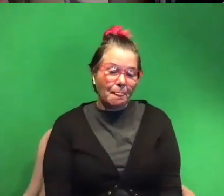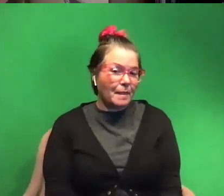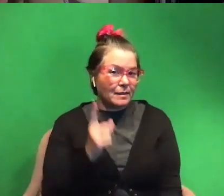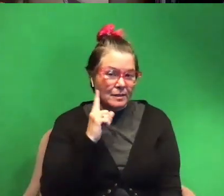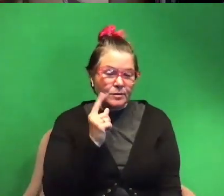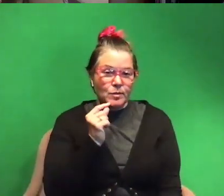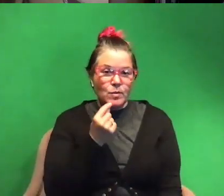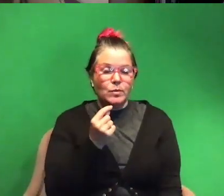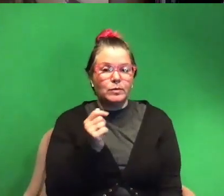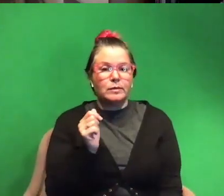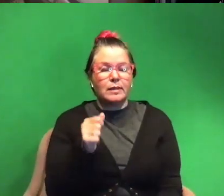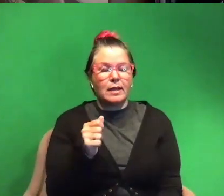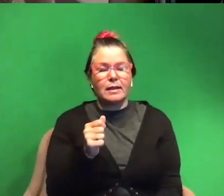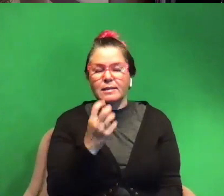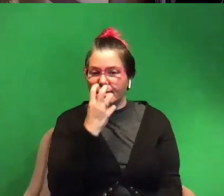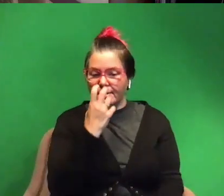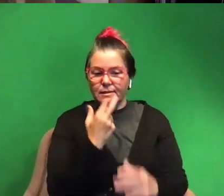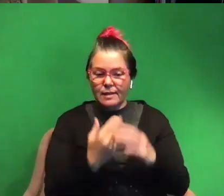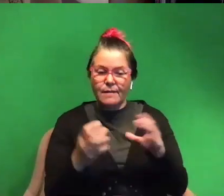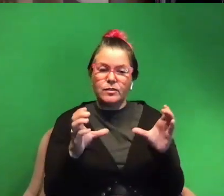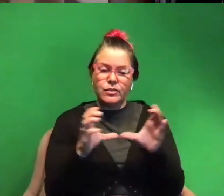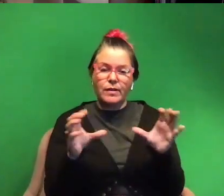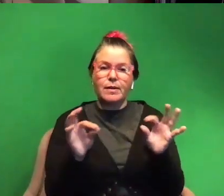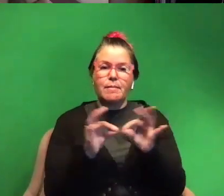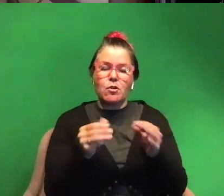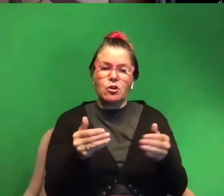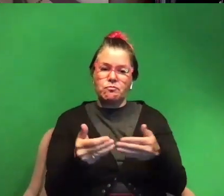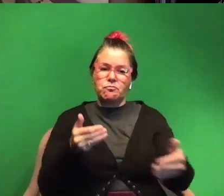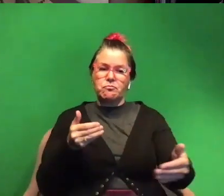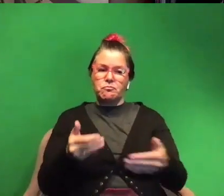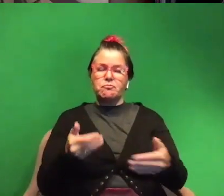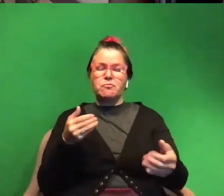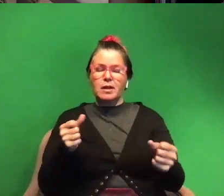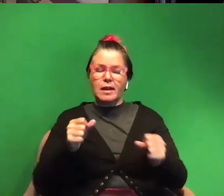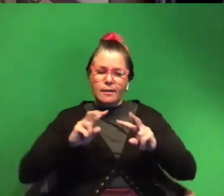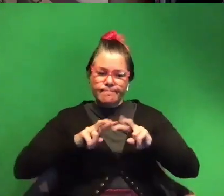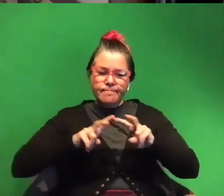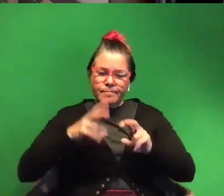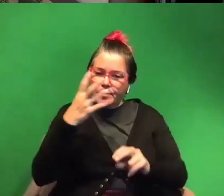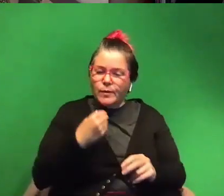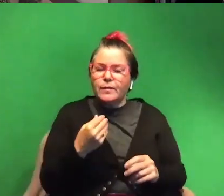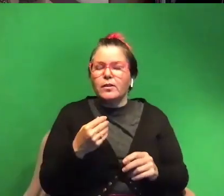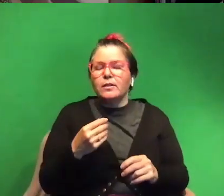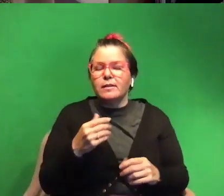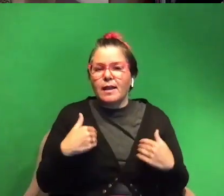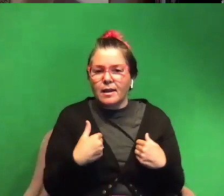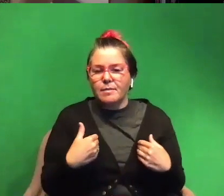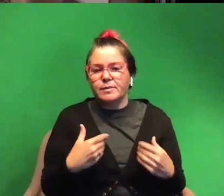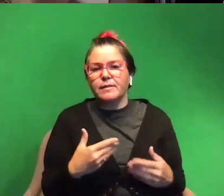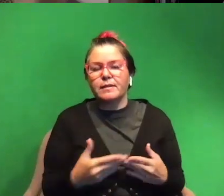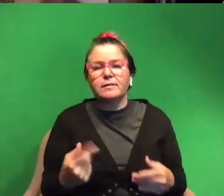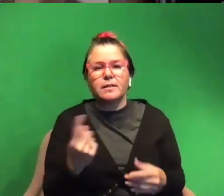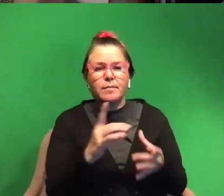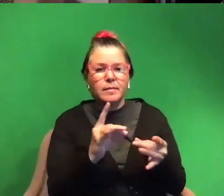cool to be able to get dive certified. And as long as you're staying a good distance, it sounds like you can see a lot of really beautiful animals. Someone mentioned being